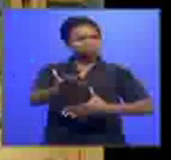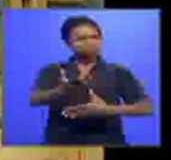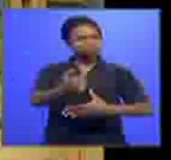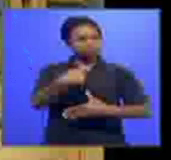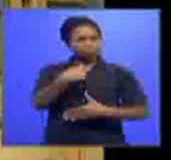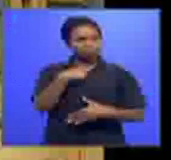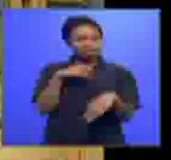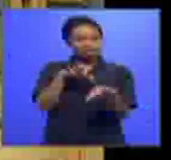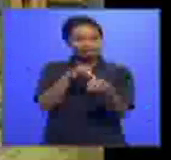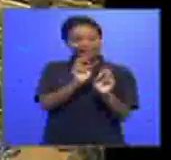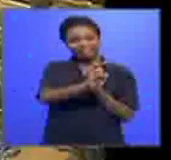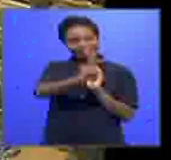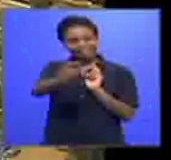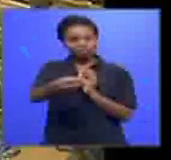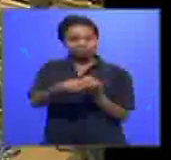tomorrow